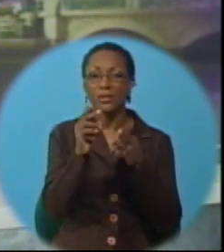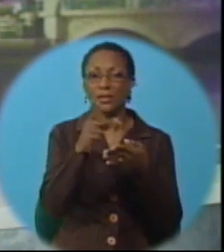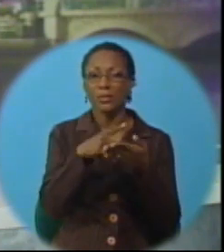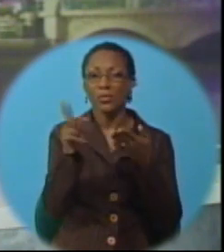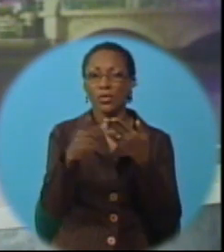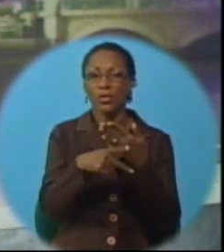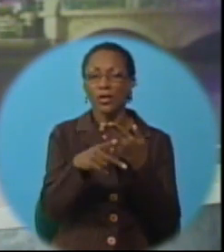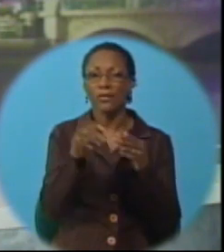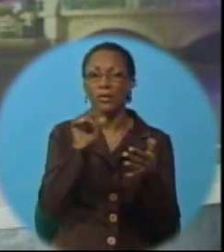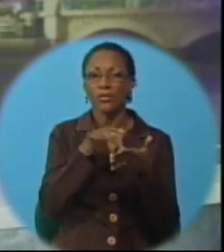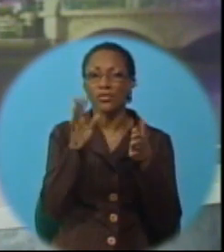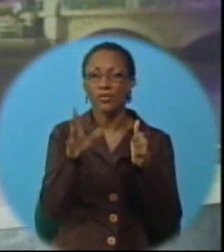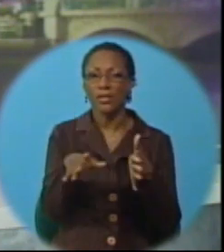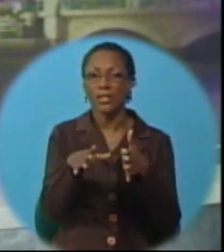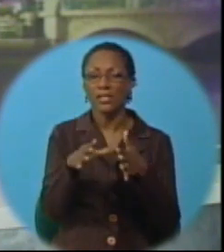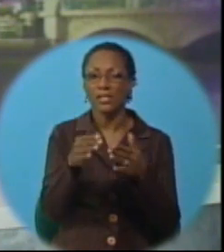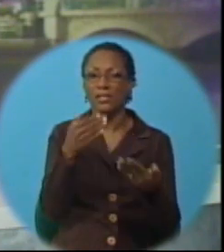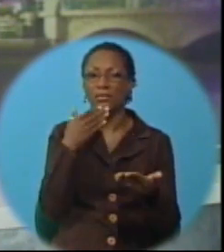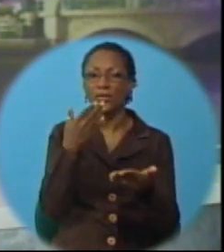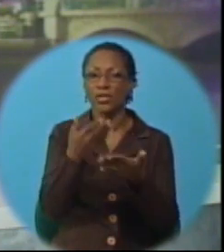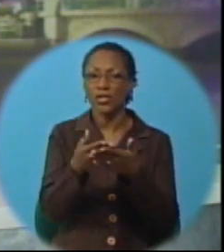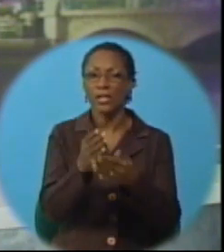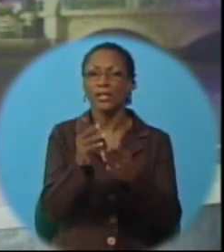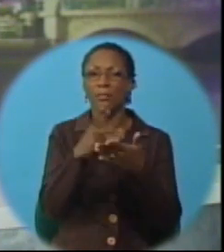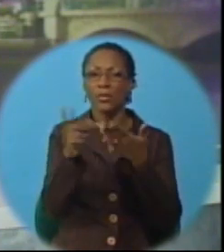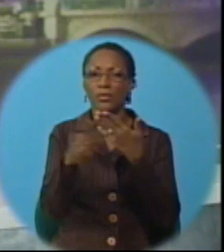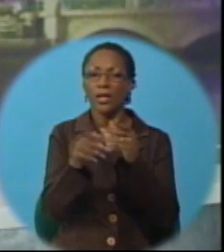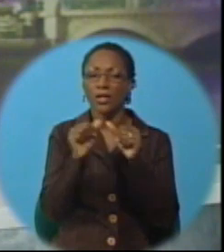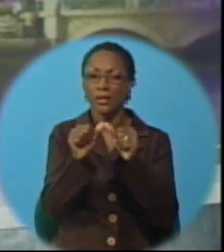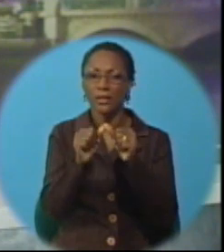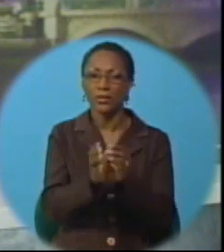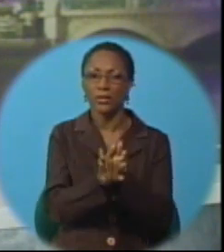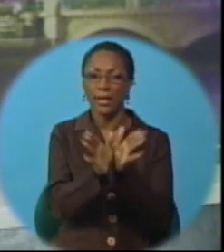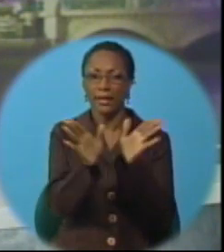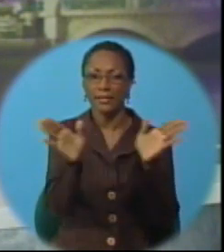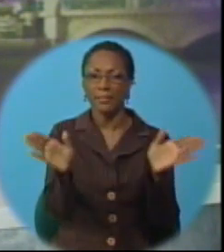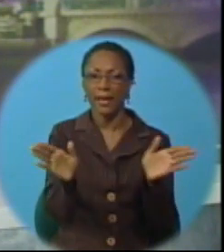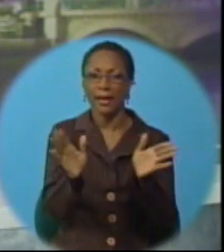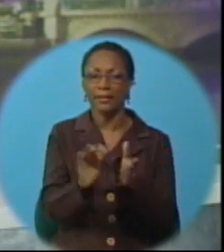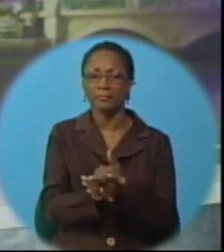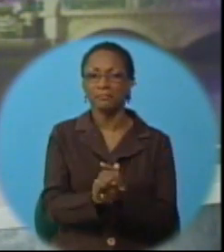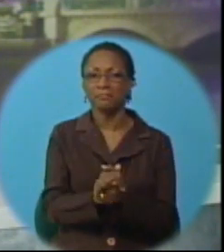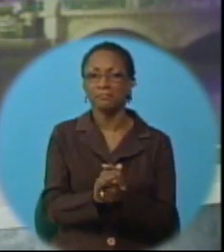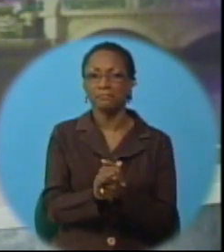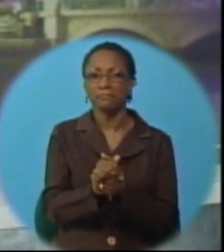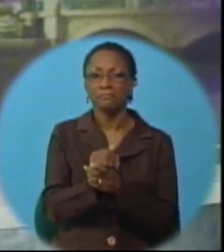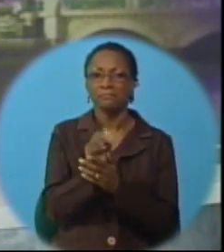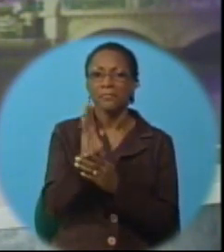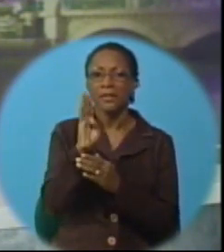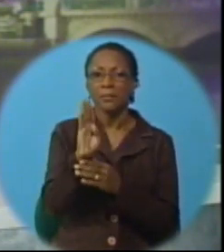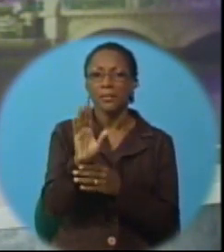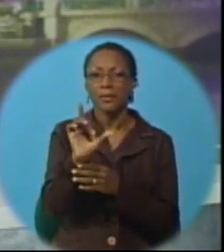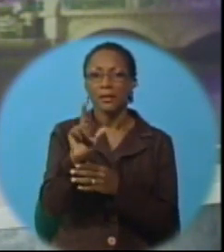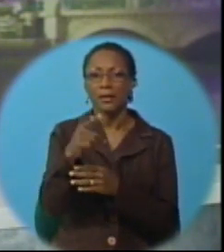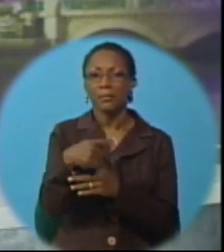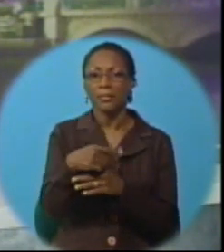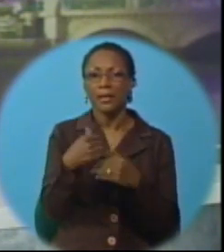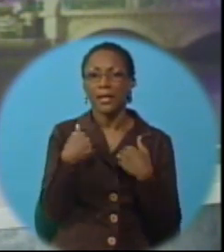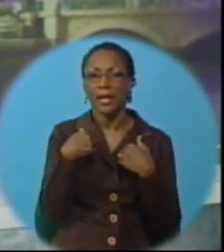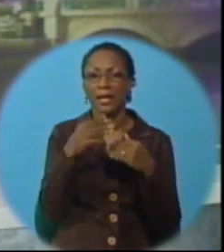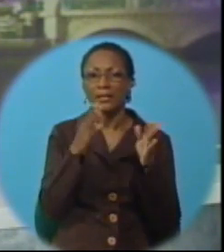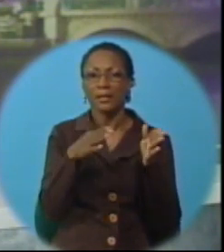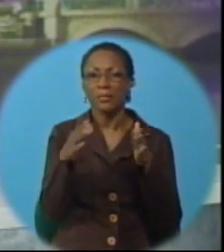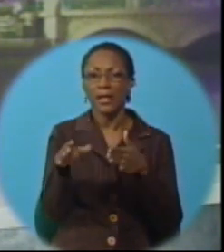students has been very favorable and that the program continues to expand. The Barbados Labor Party has plans to bring a